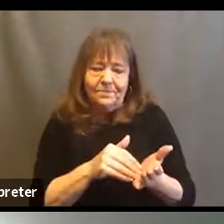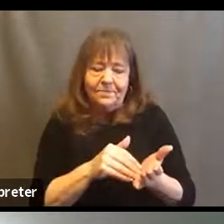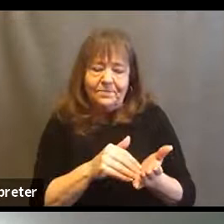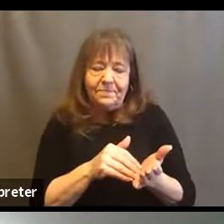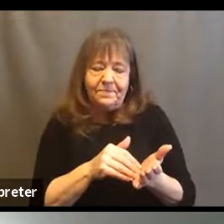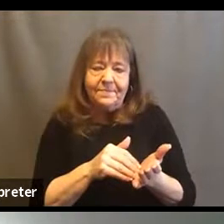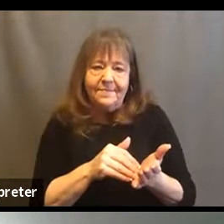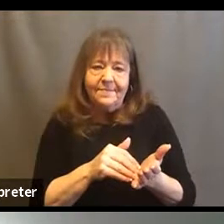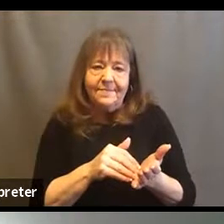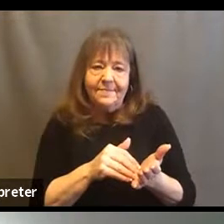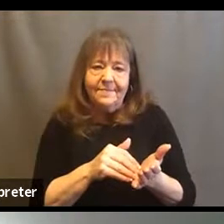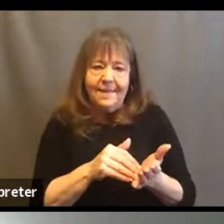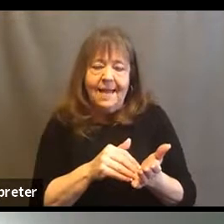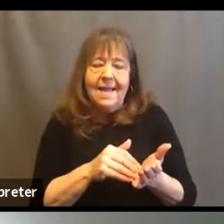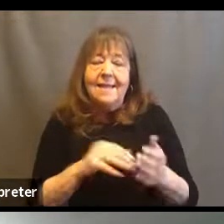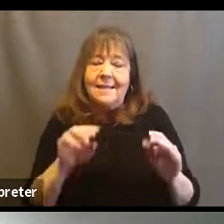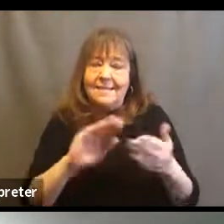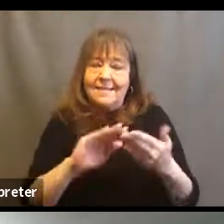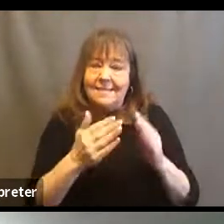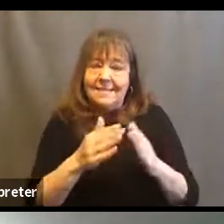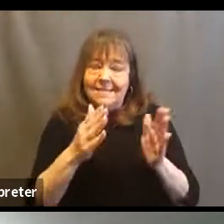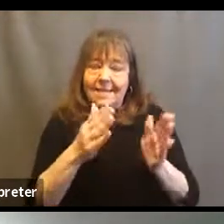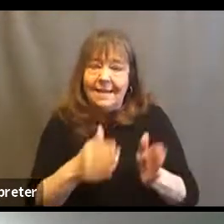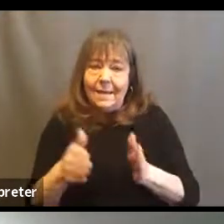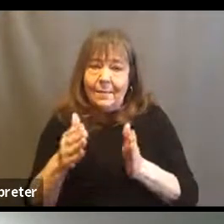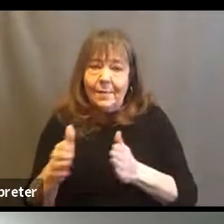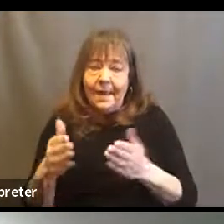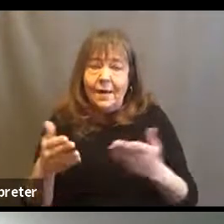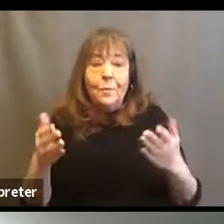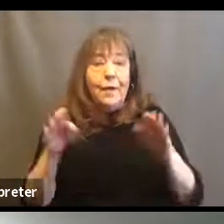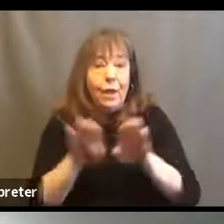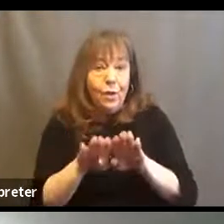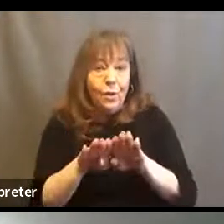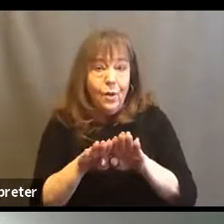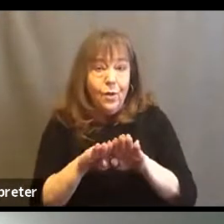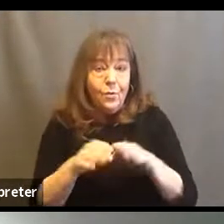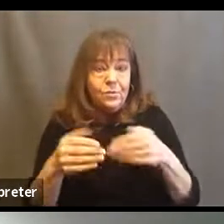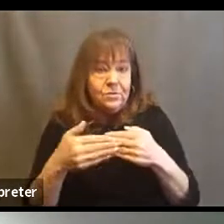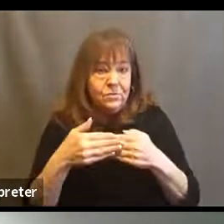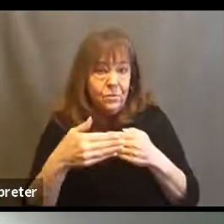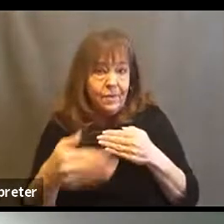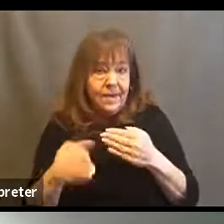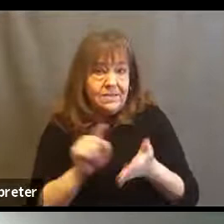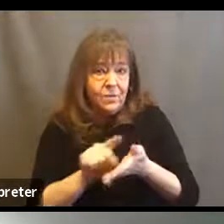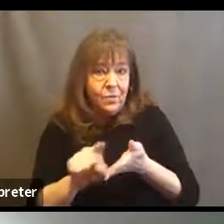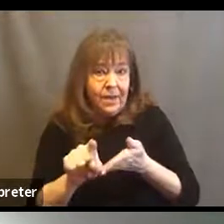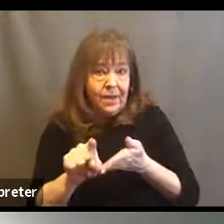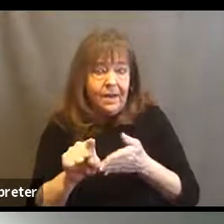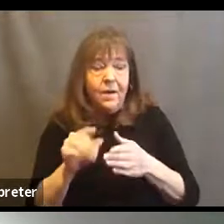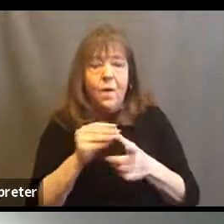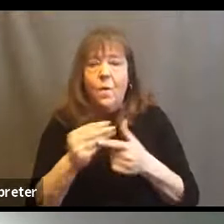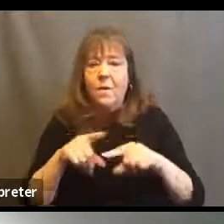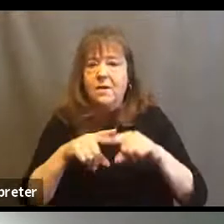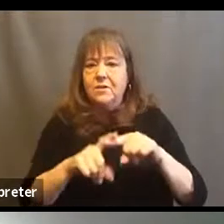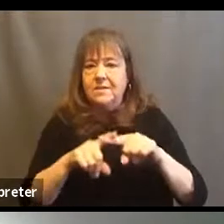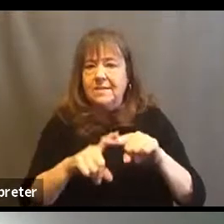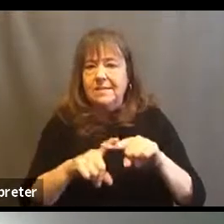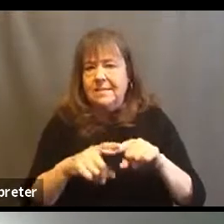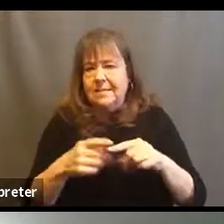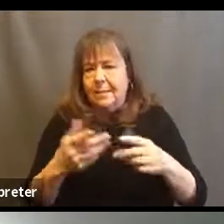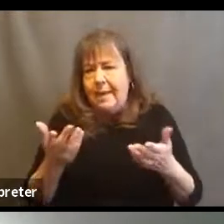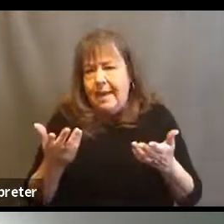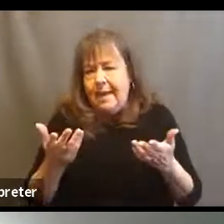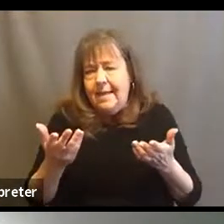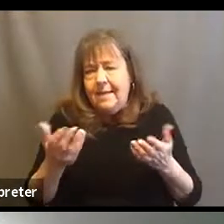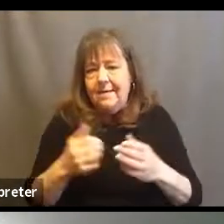what if does the city plan on remaining closed throughout the remainder of the week for the weather, or does it just depend on